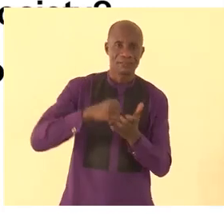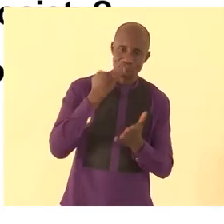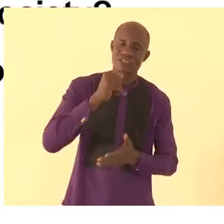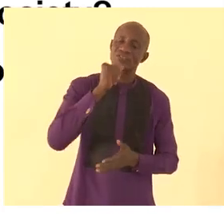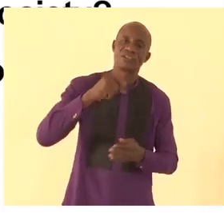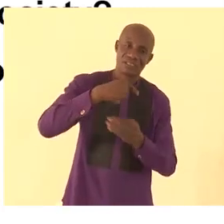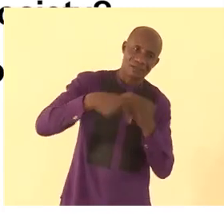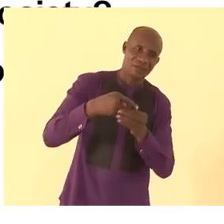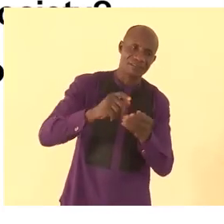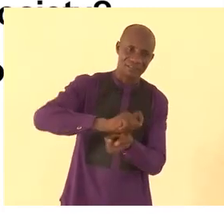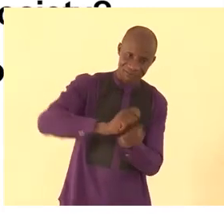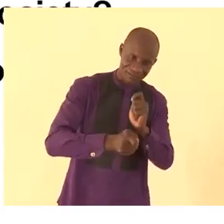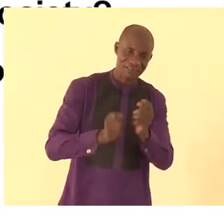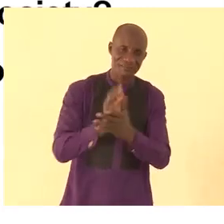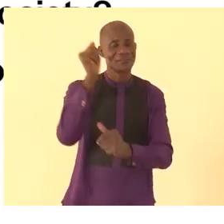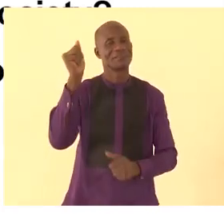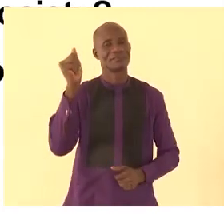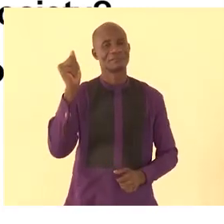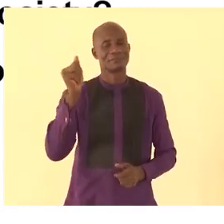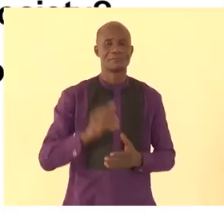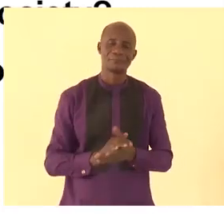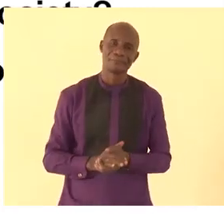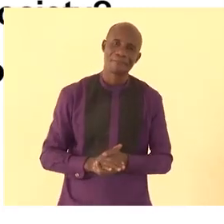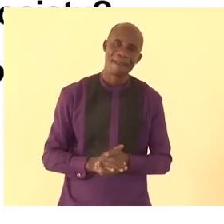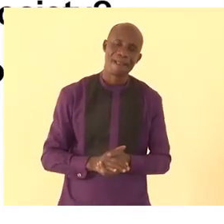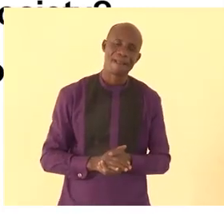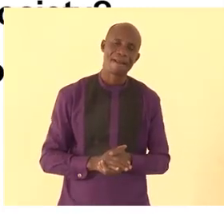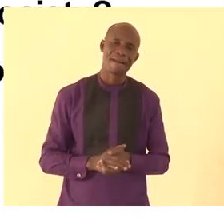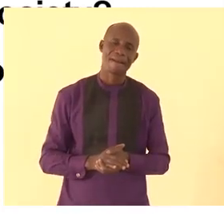It is not about adjusting beliefs.